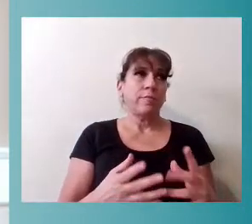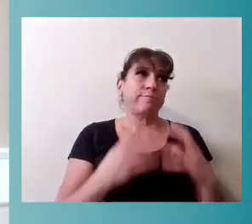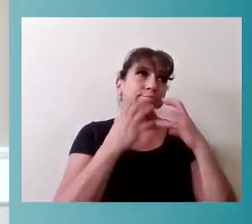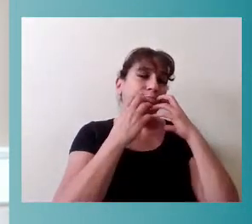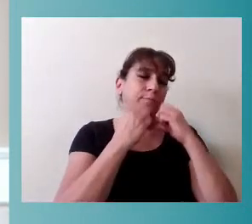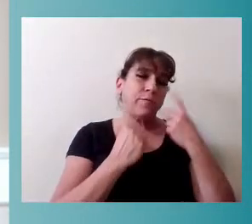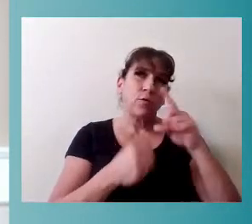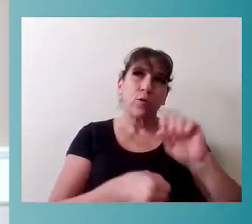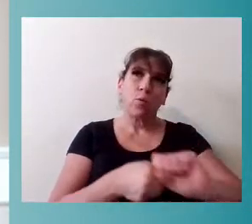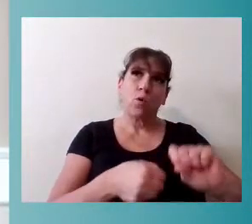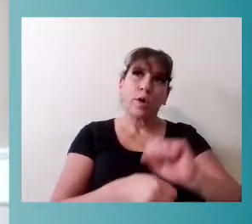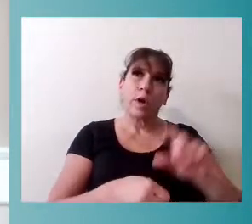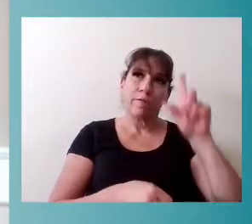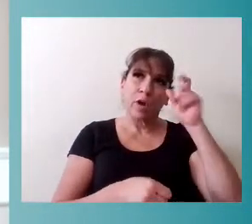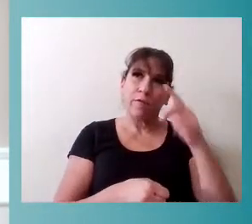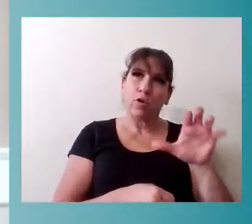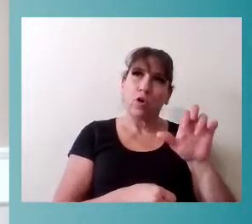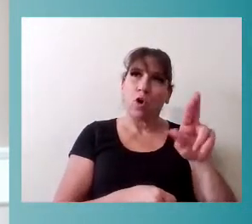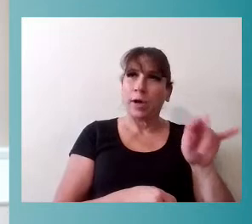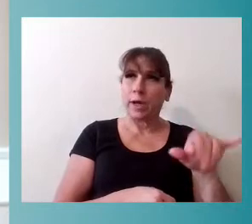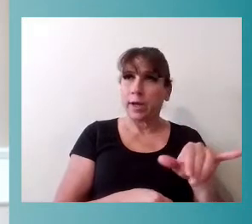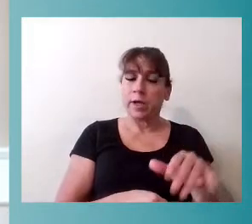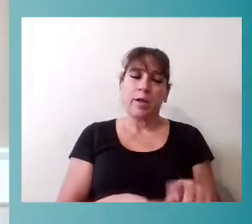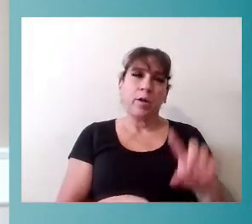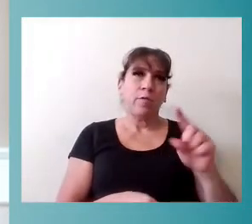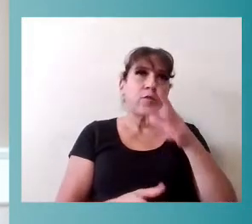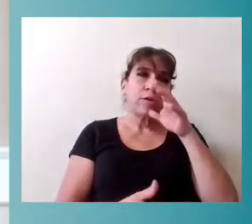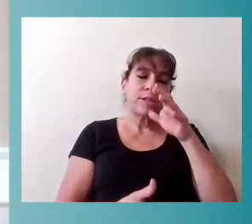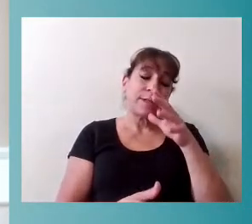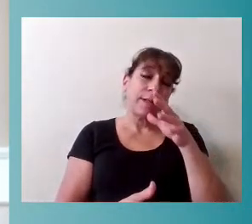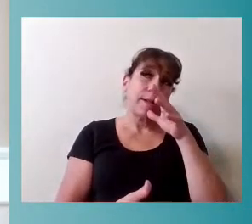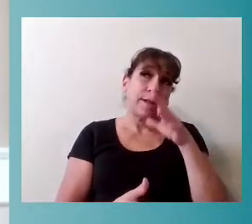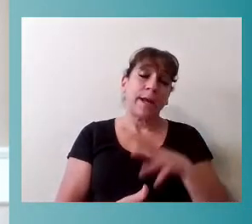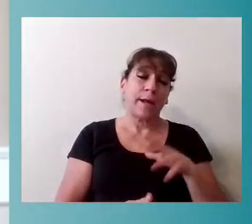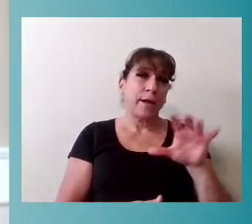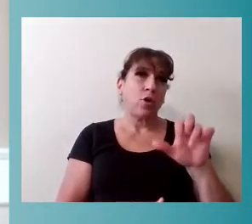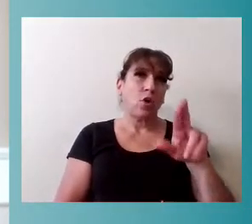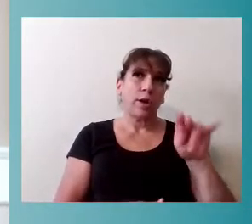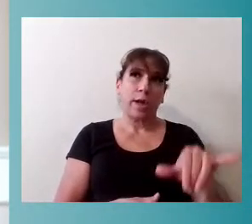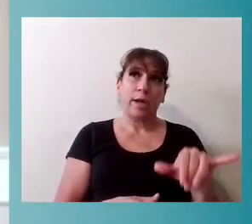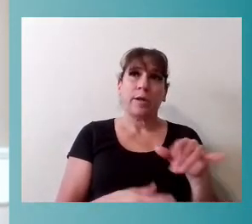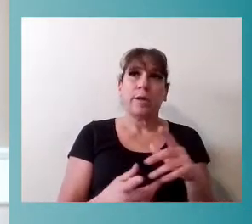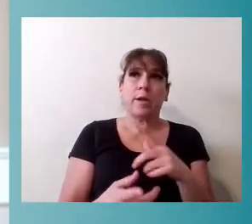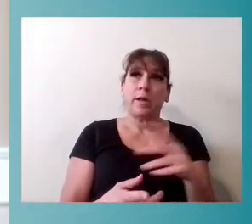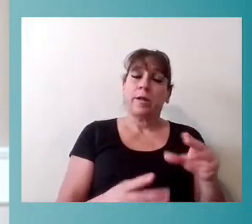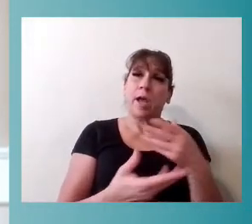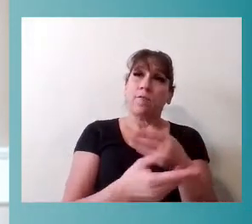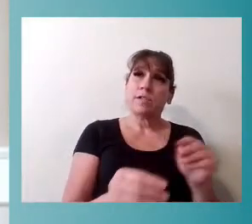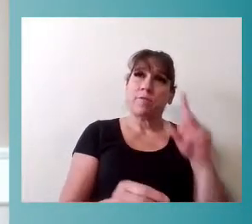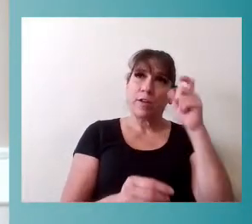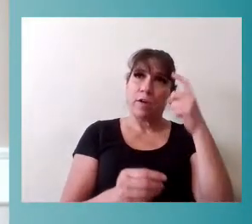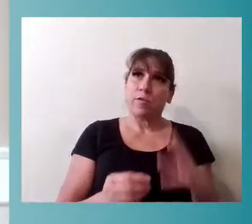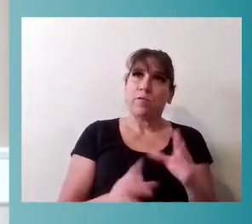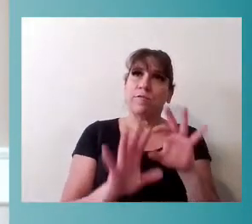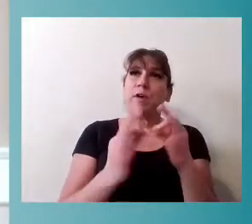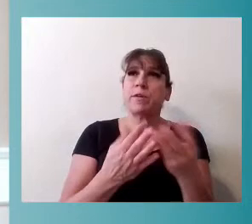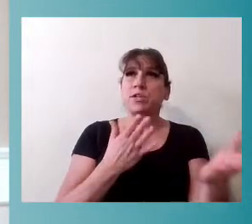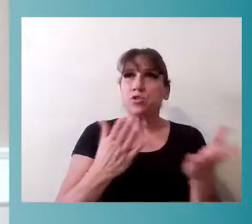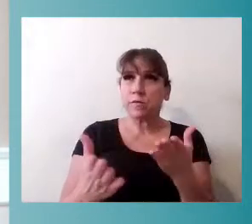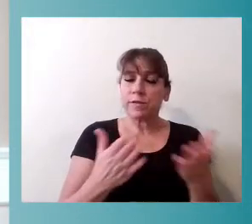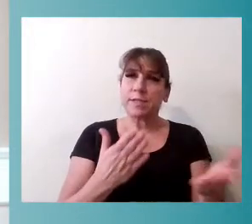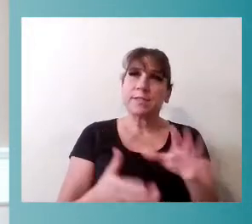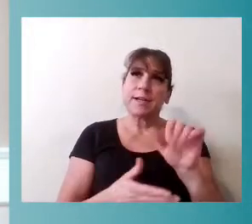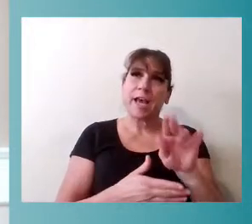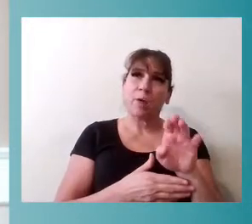for the work of Governor Carney, First Lady Quillen and Carney, the Office of the Governor, Family Services Cabinet